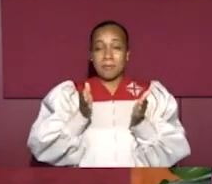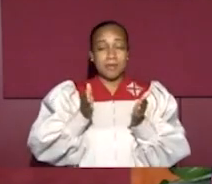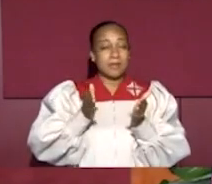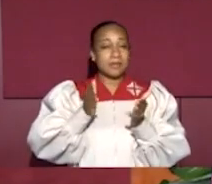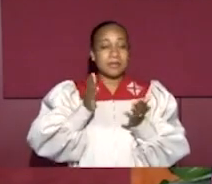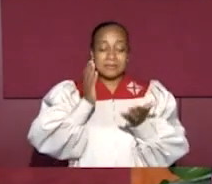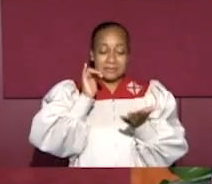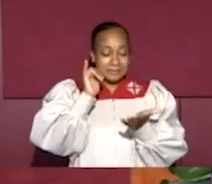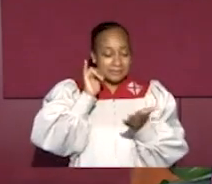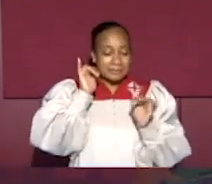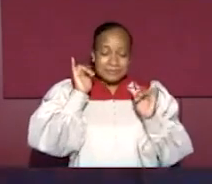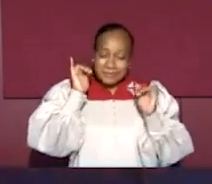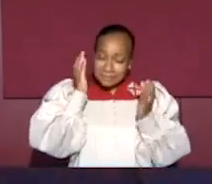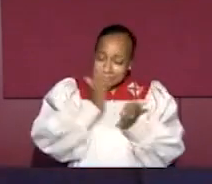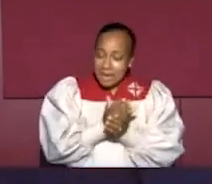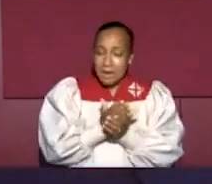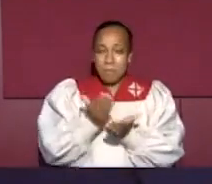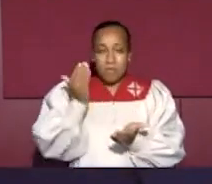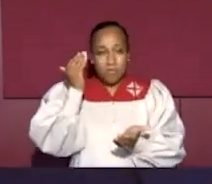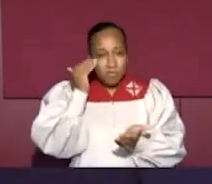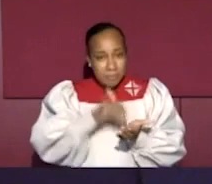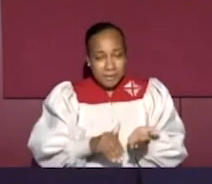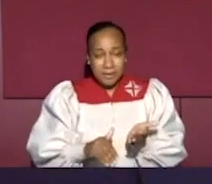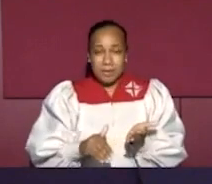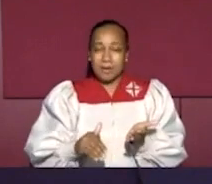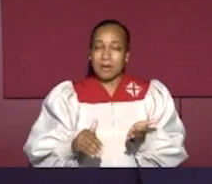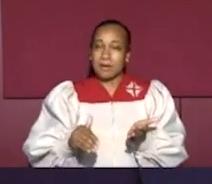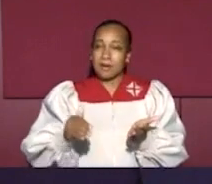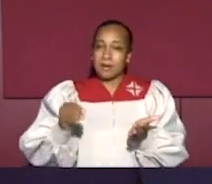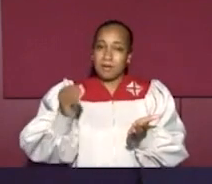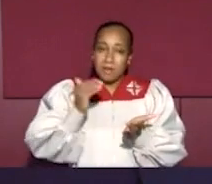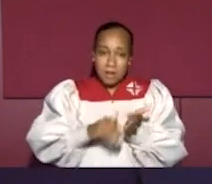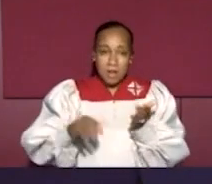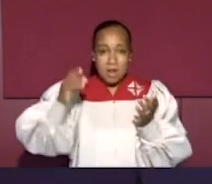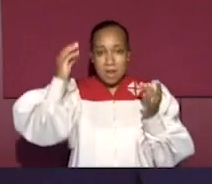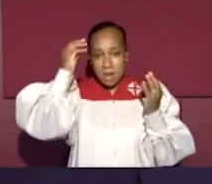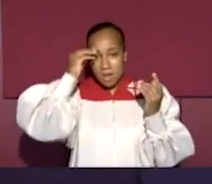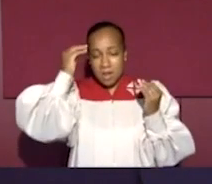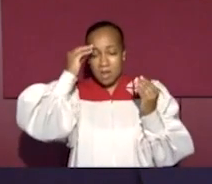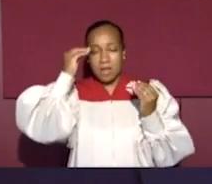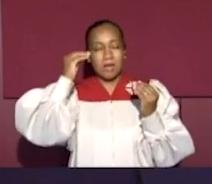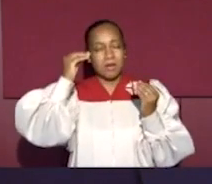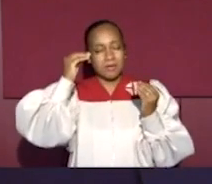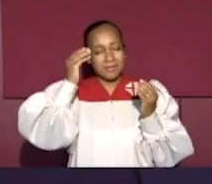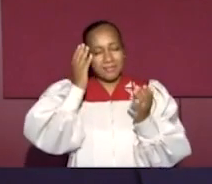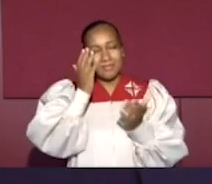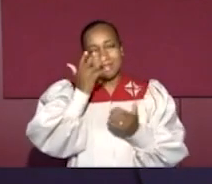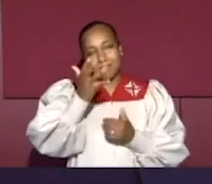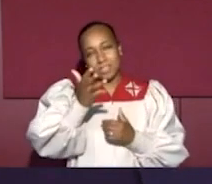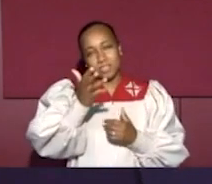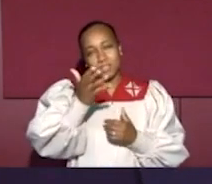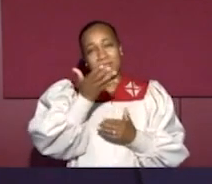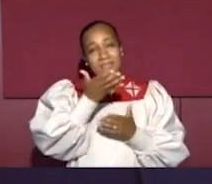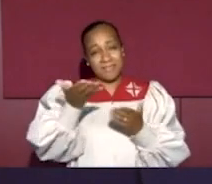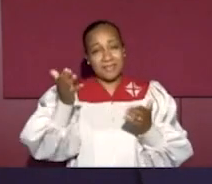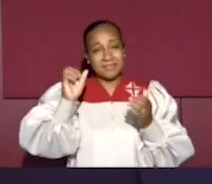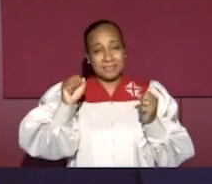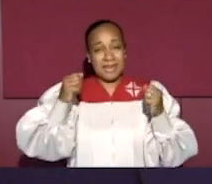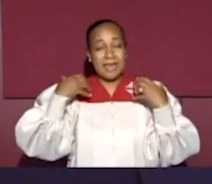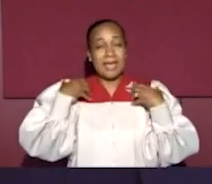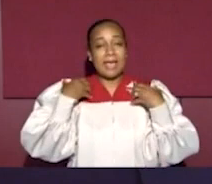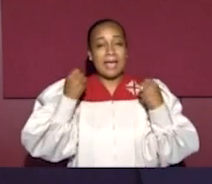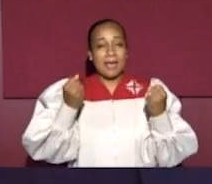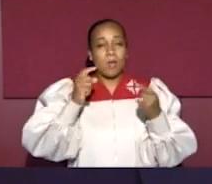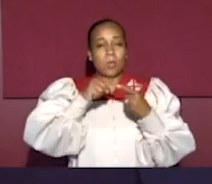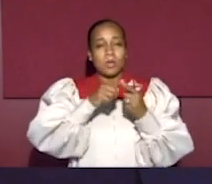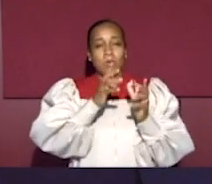it, both to yourself and to others. Just let it be. You know, things can heal when you let